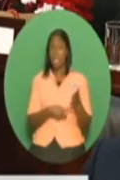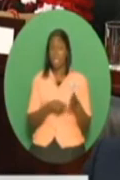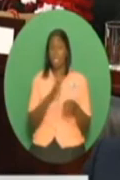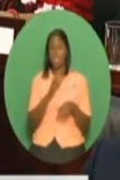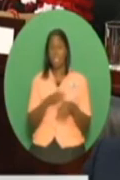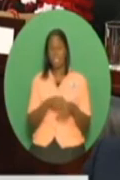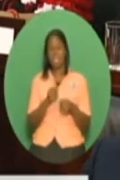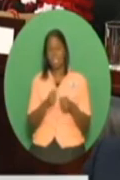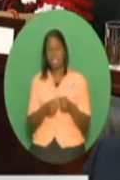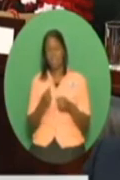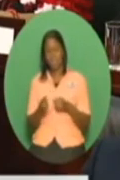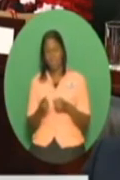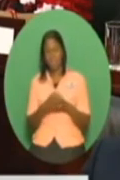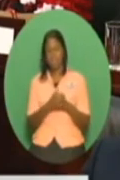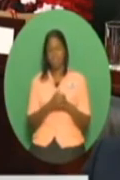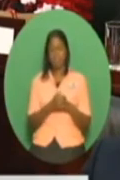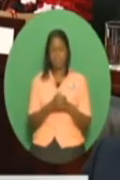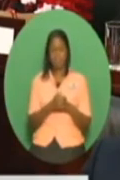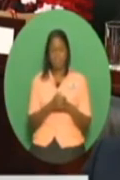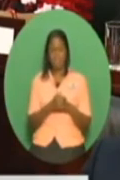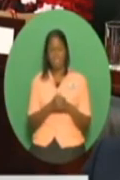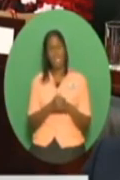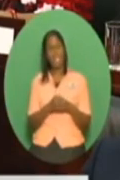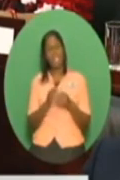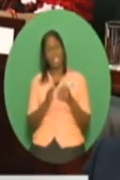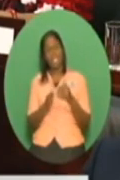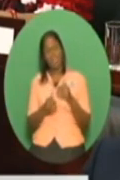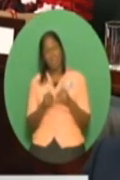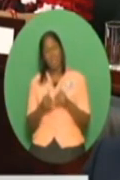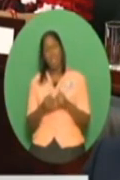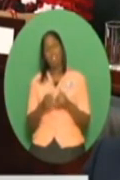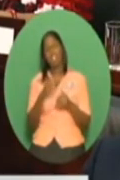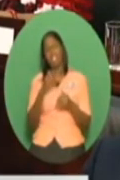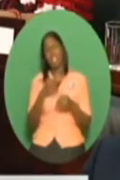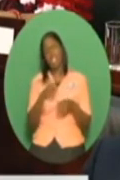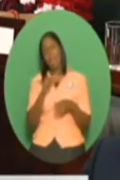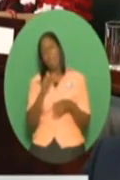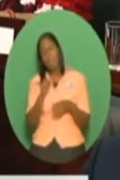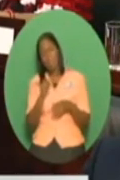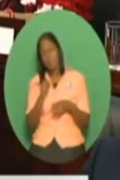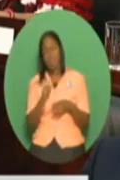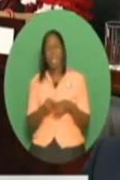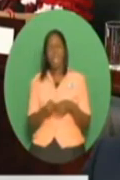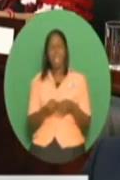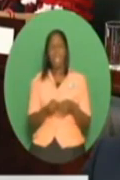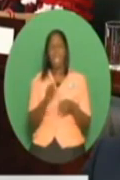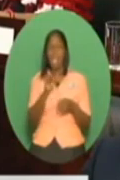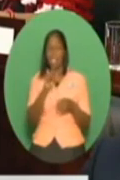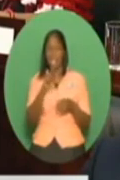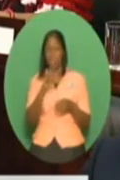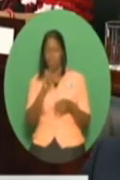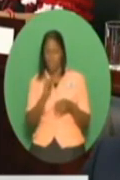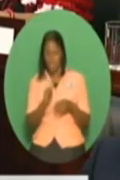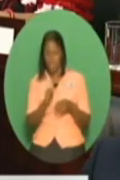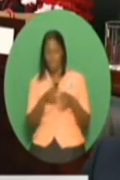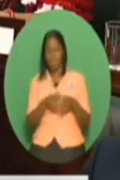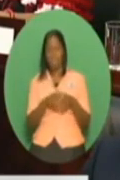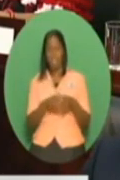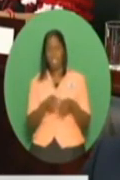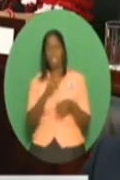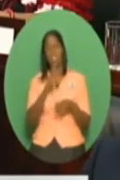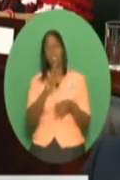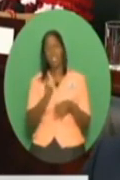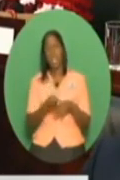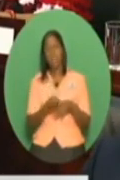is the slot machines, the amusement slot machines, is $3,000. So let's use the